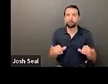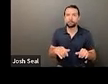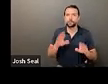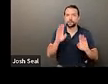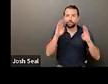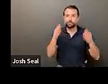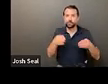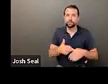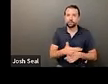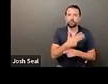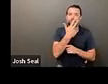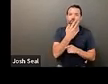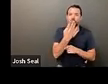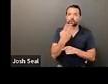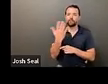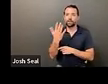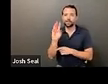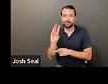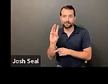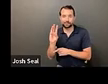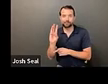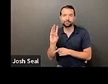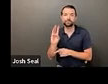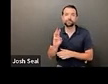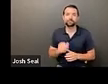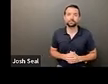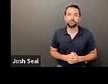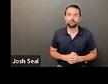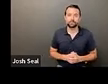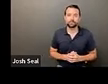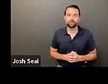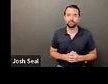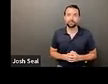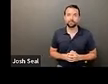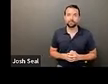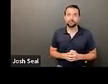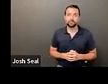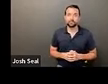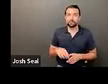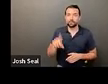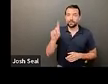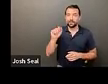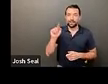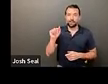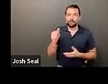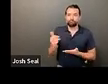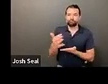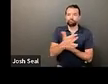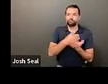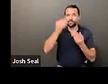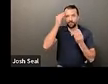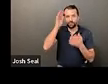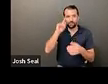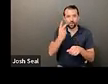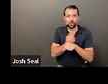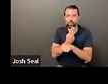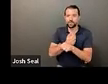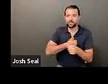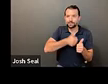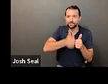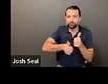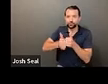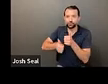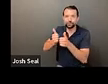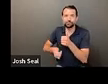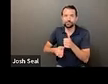for each one of those samples to tell you what are some data sources I can consider for each one of these pieces. So if you're not